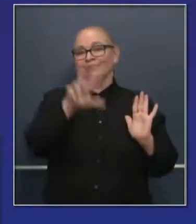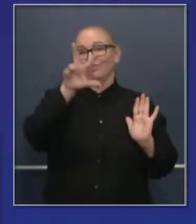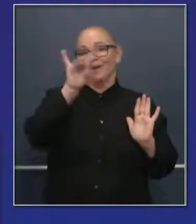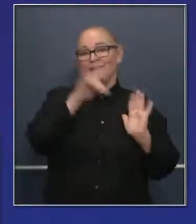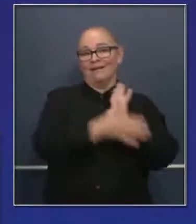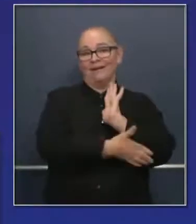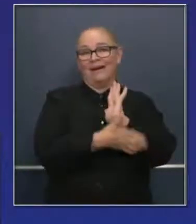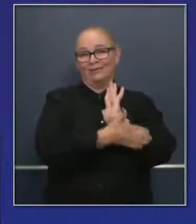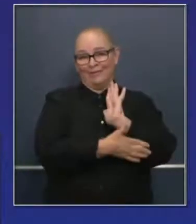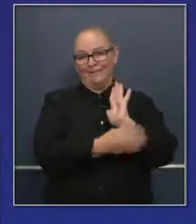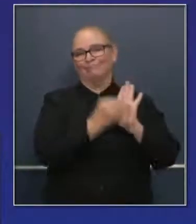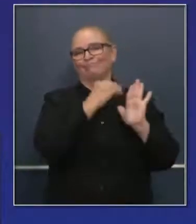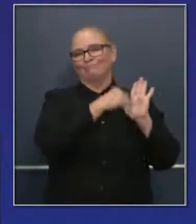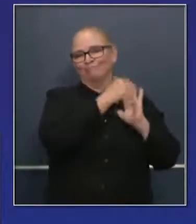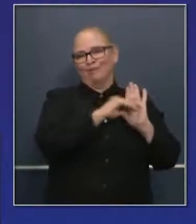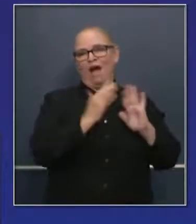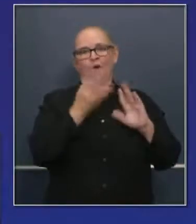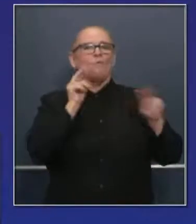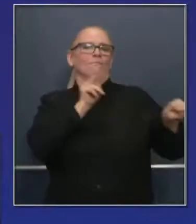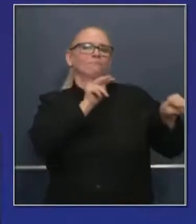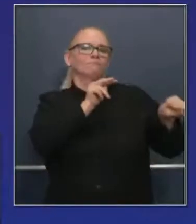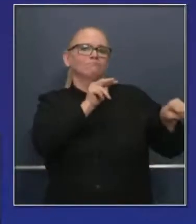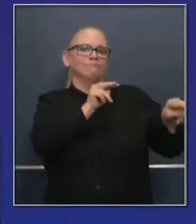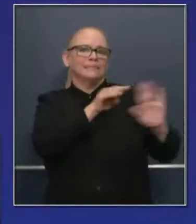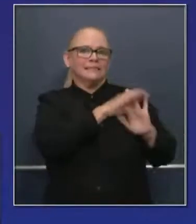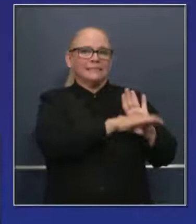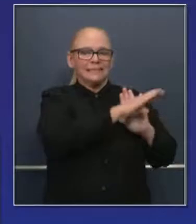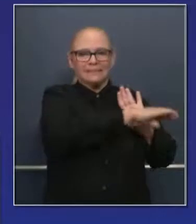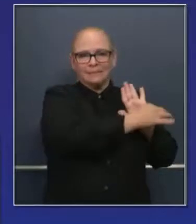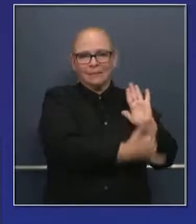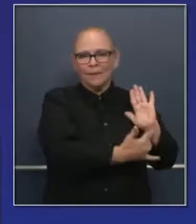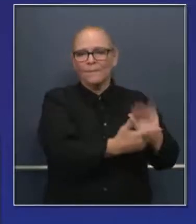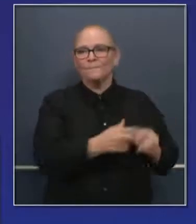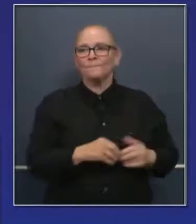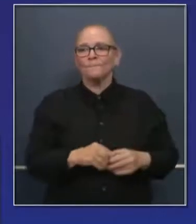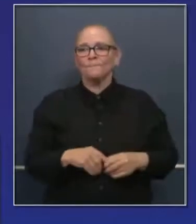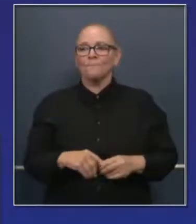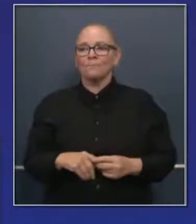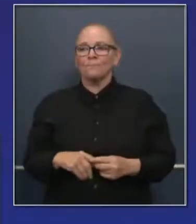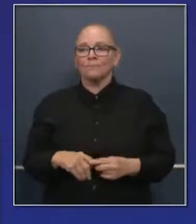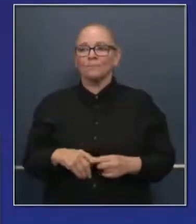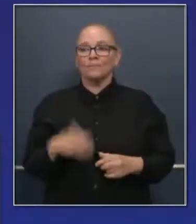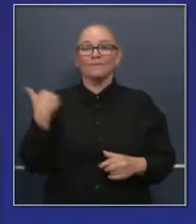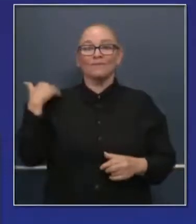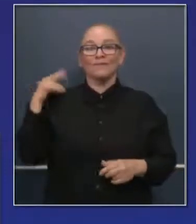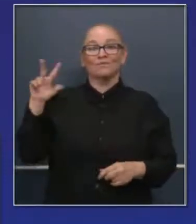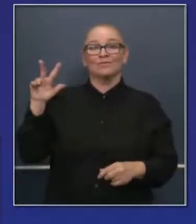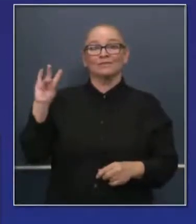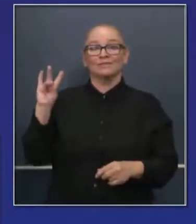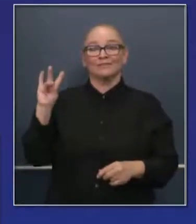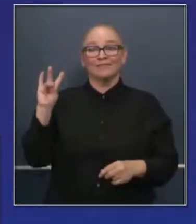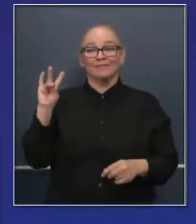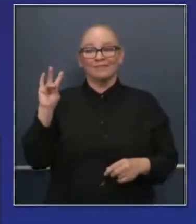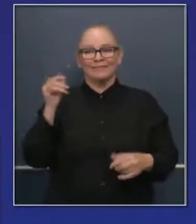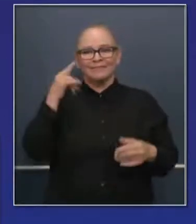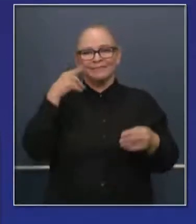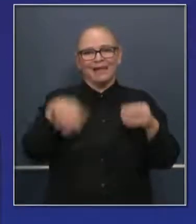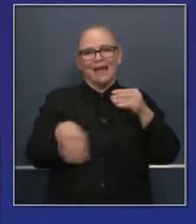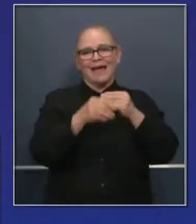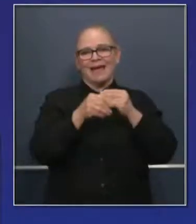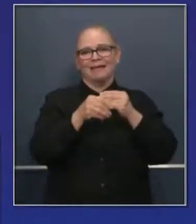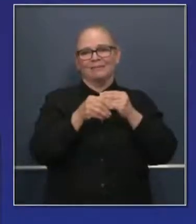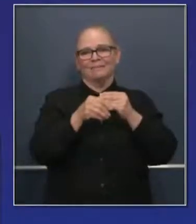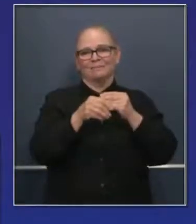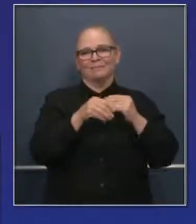now on our monitoring list. You'll recall 37 counties when we announced that Santa Clara County was added to